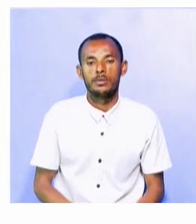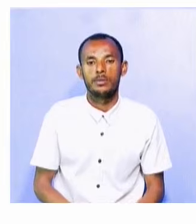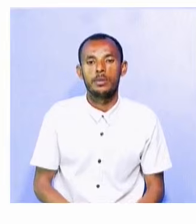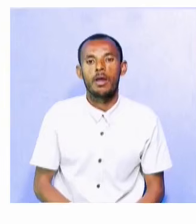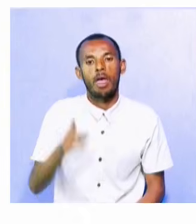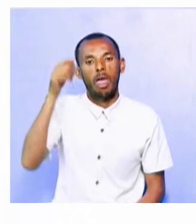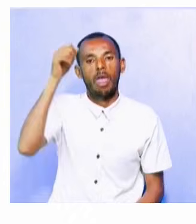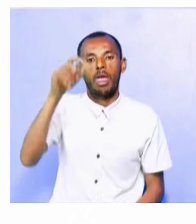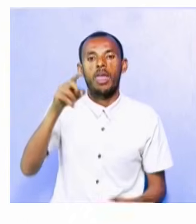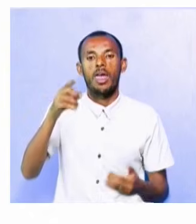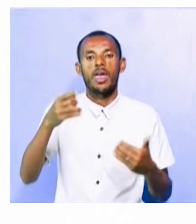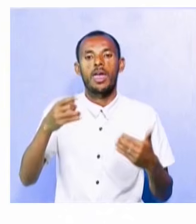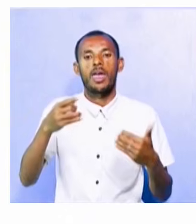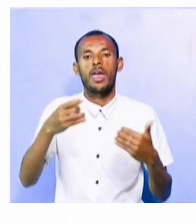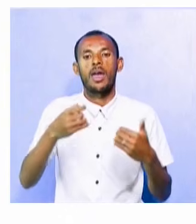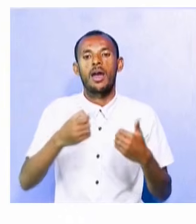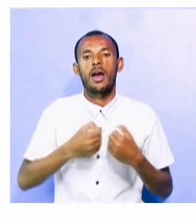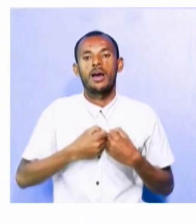He has